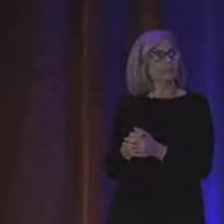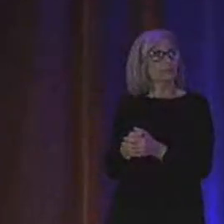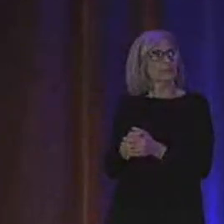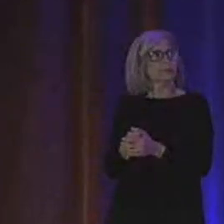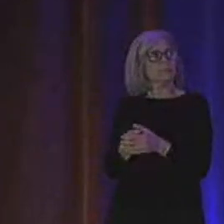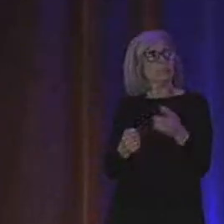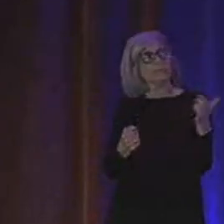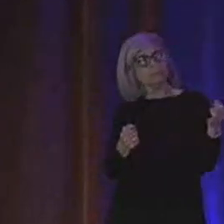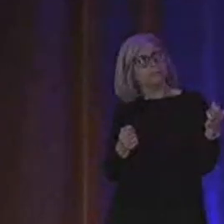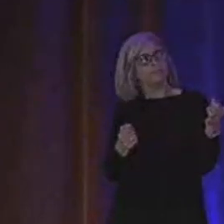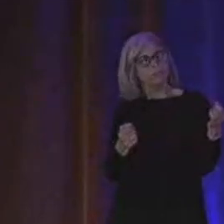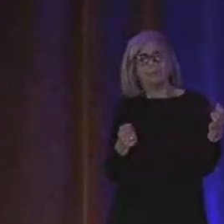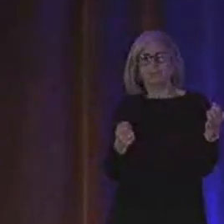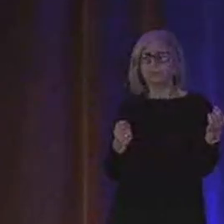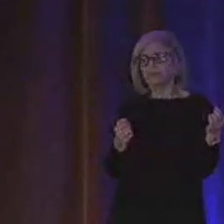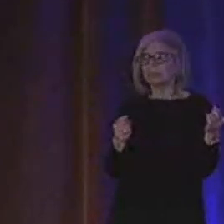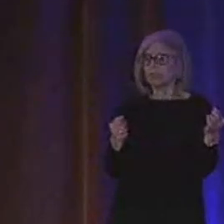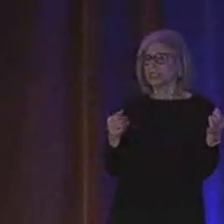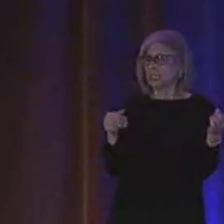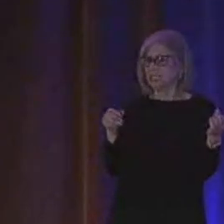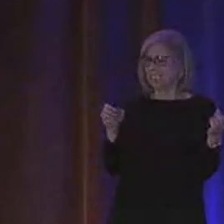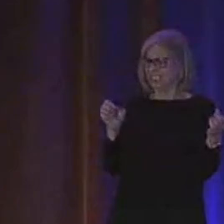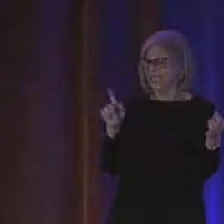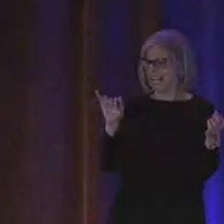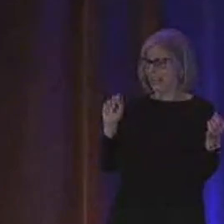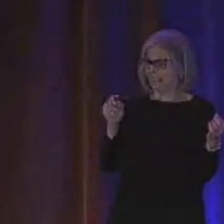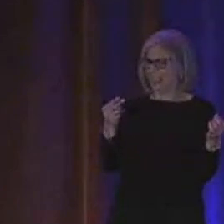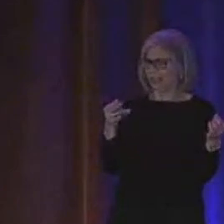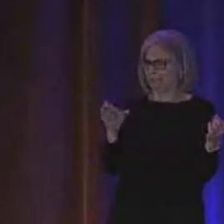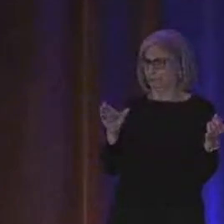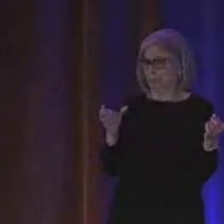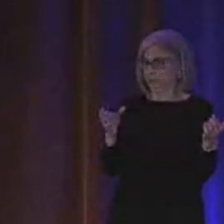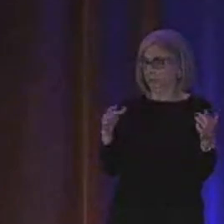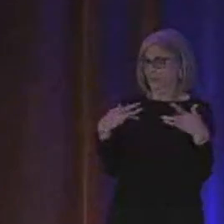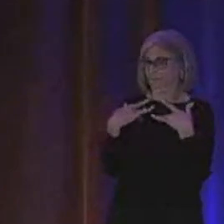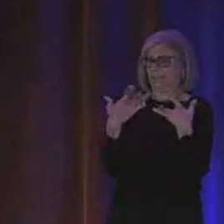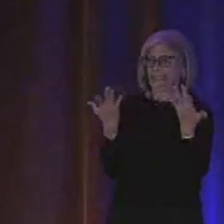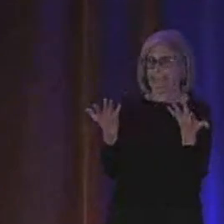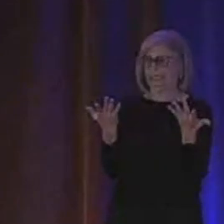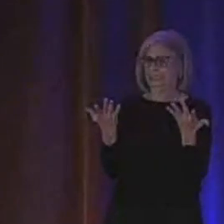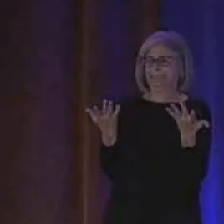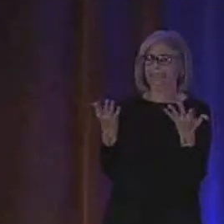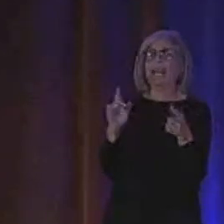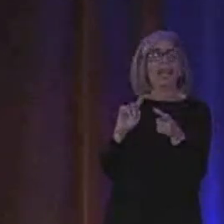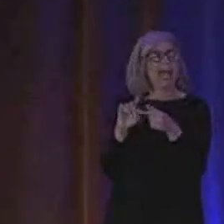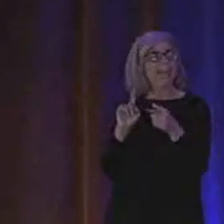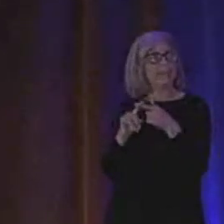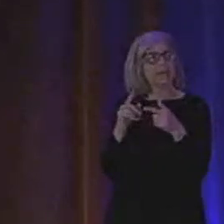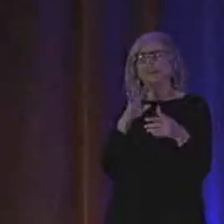you're having some synthetic events. And I can talk through more of this because I'm going to go fast because we're